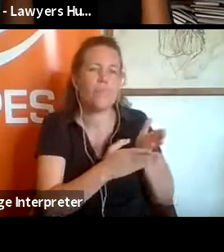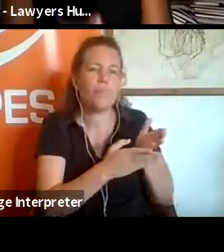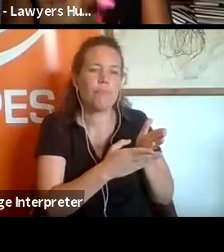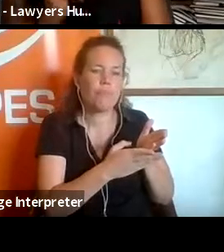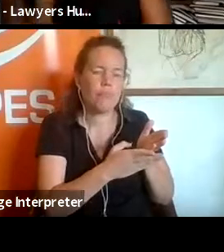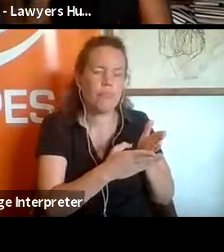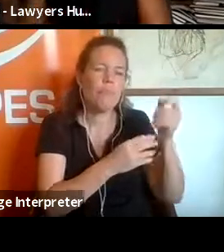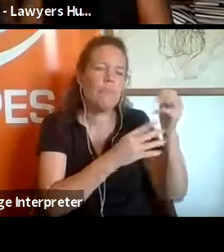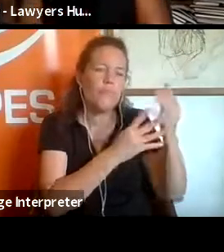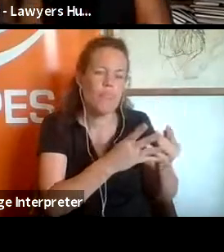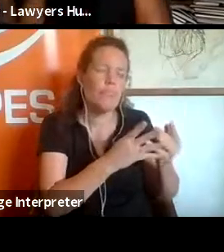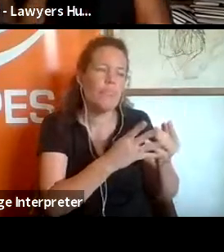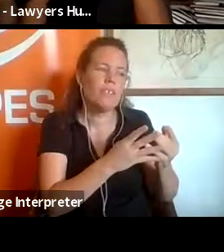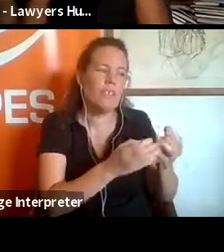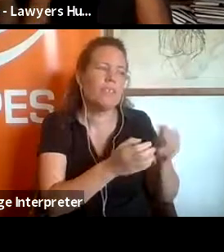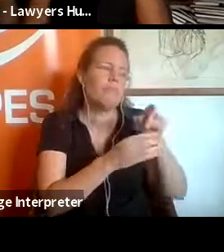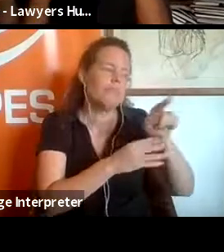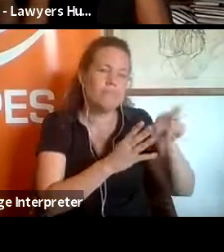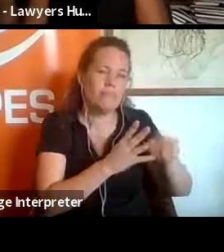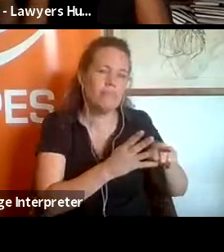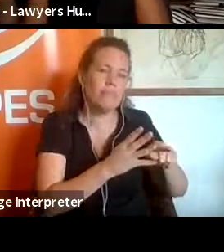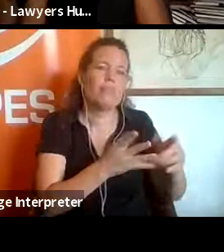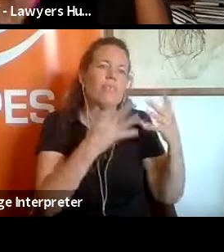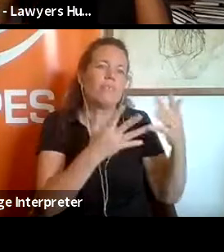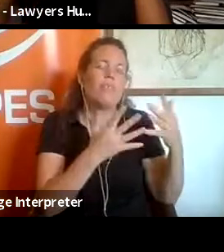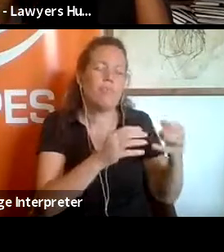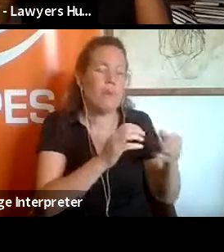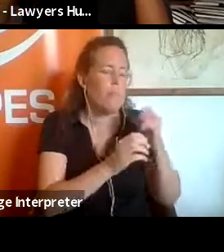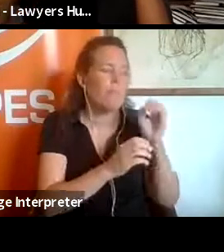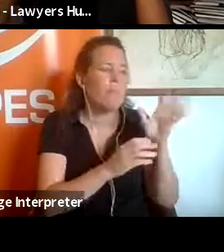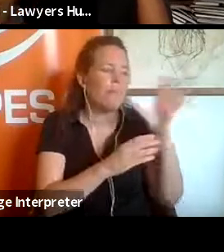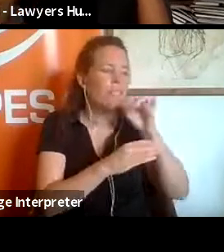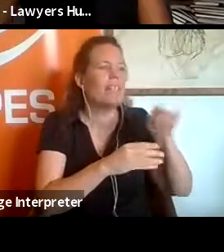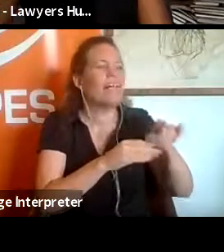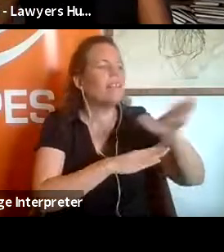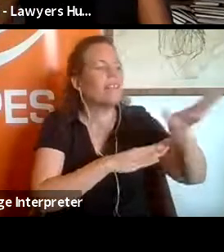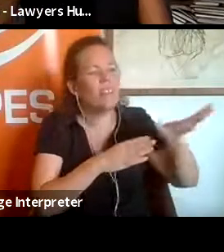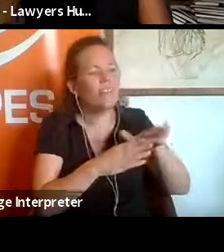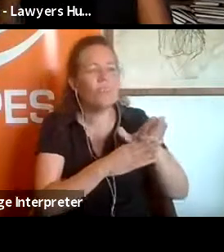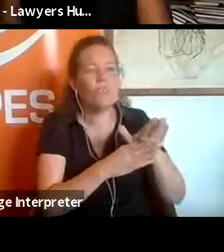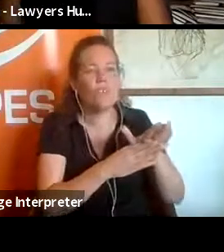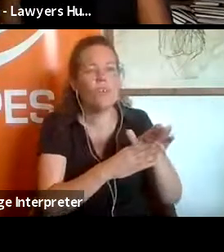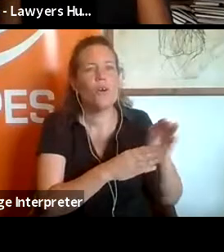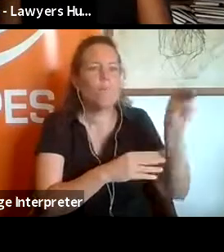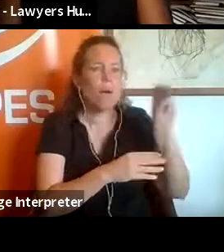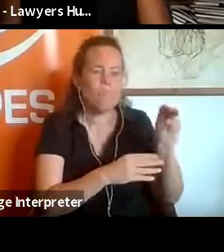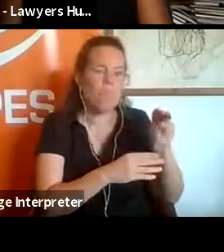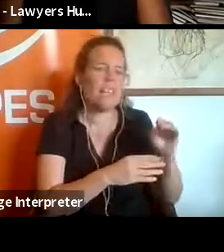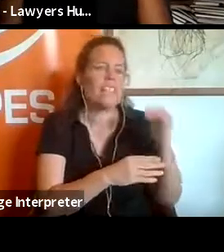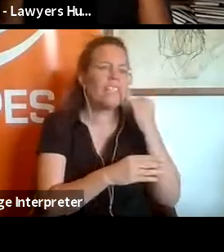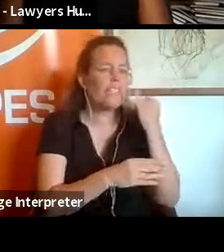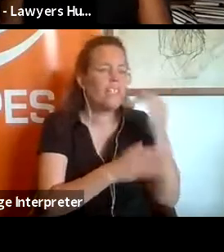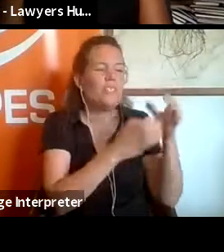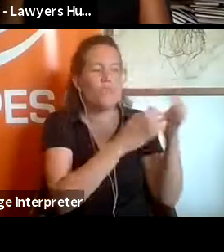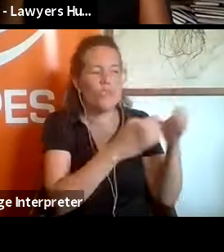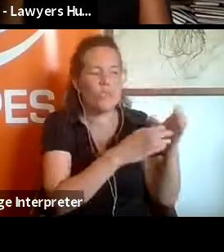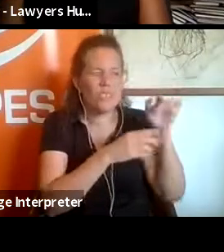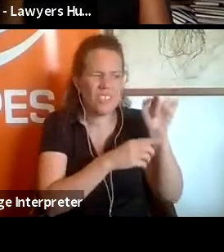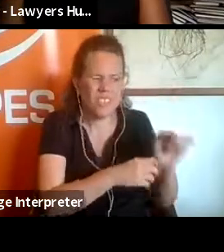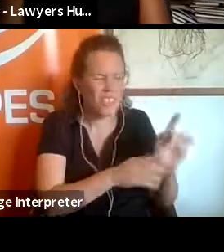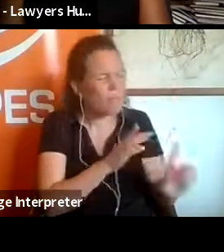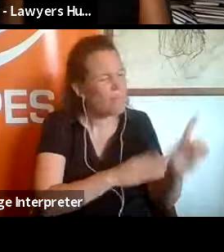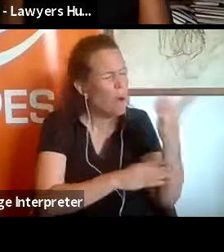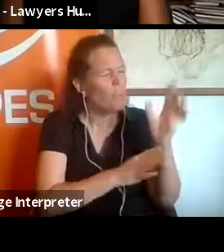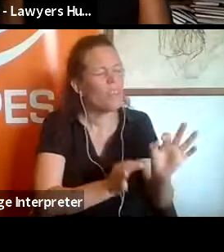miss often, are national human rights institutions. National human rights institutions play a key role, for example, in